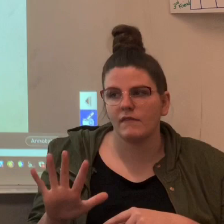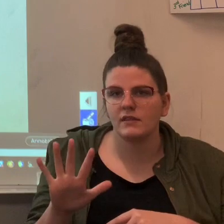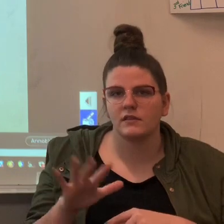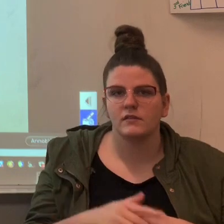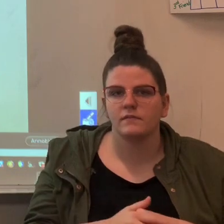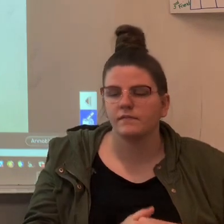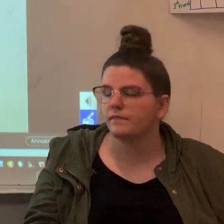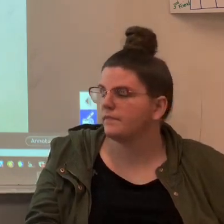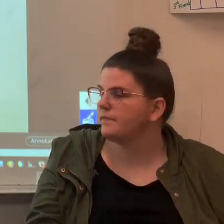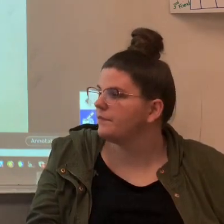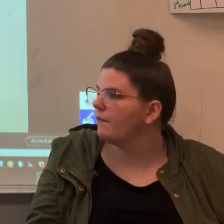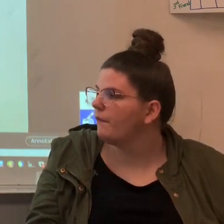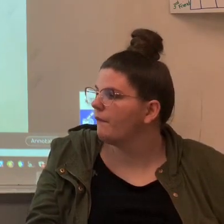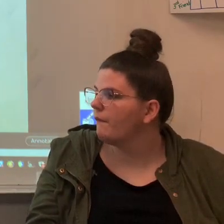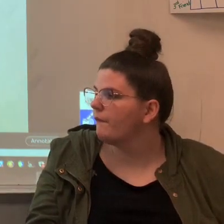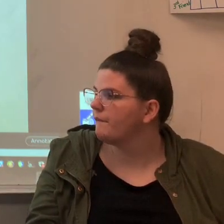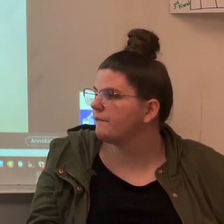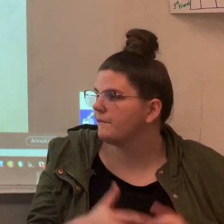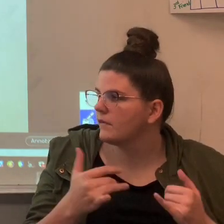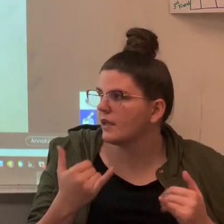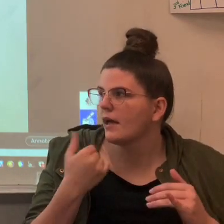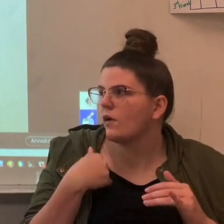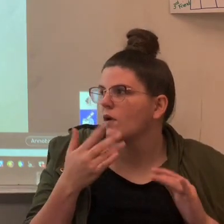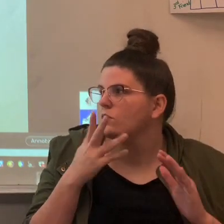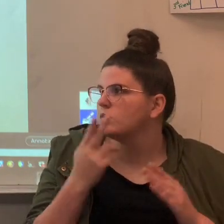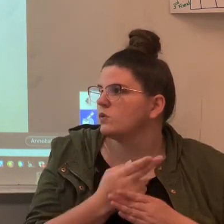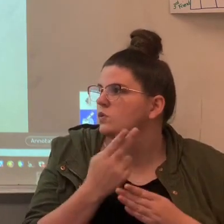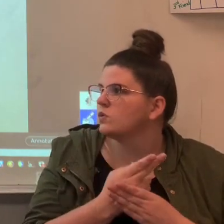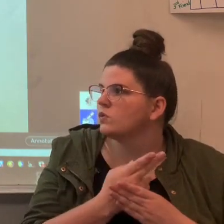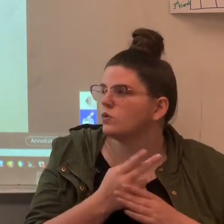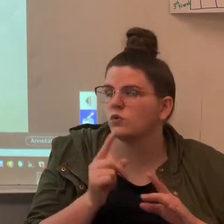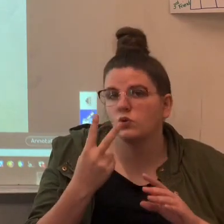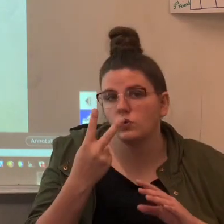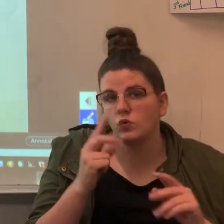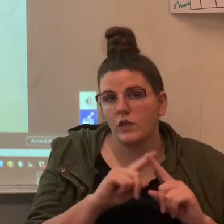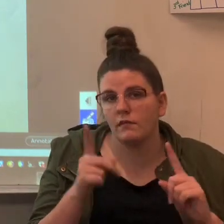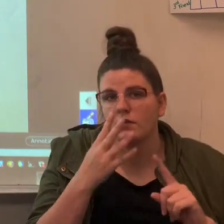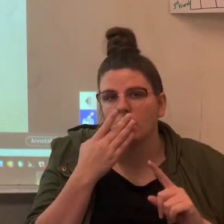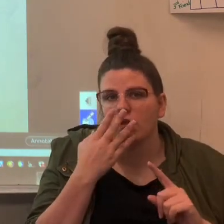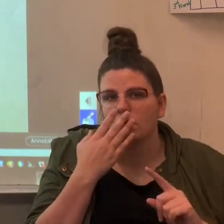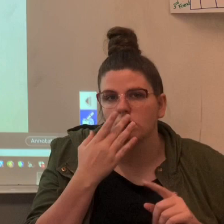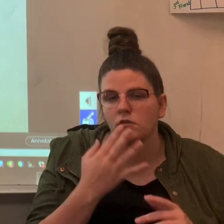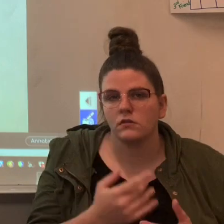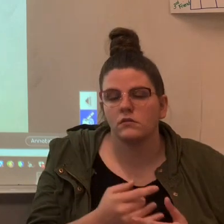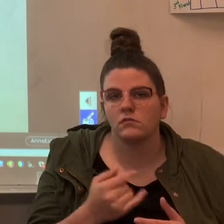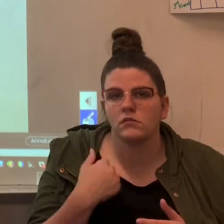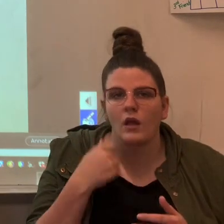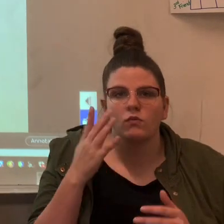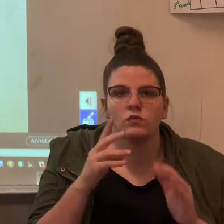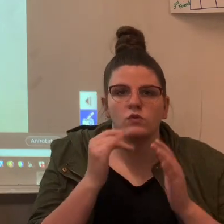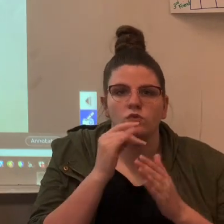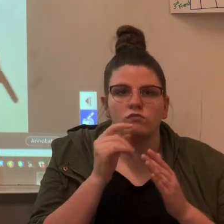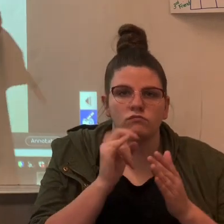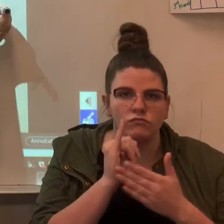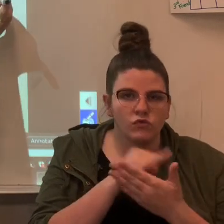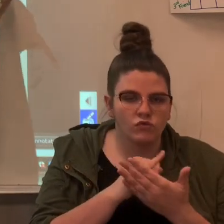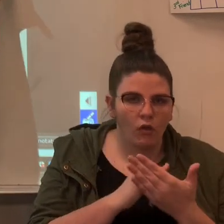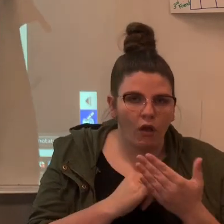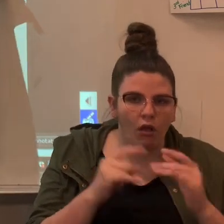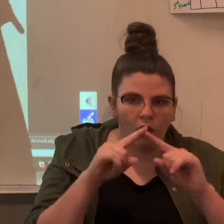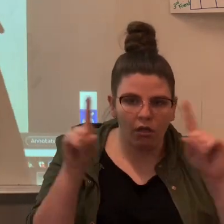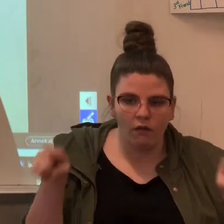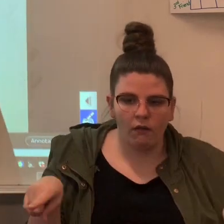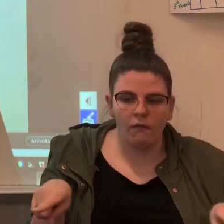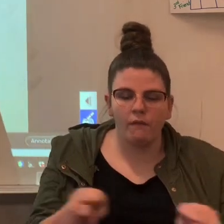Okay. This time I'll go ahead and use the 2 different colors. I'm going to draw my model out first as a